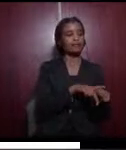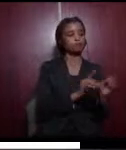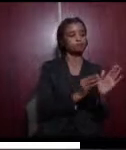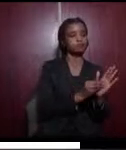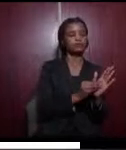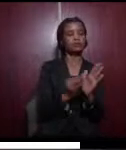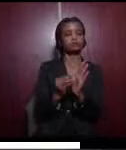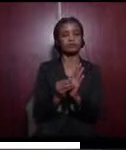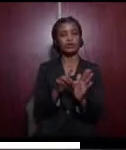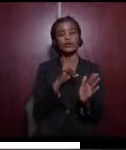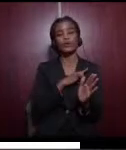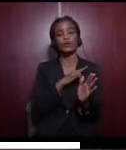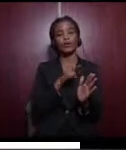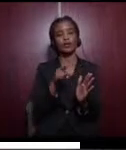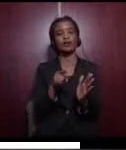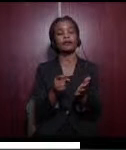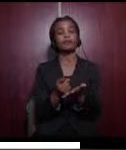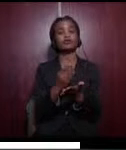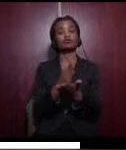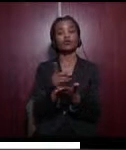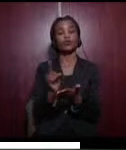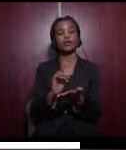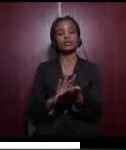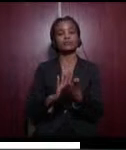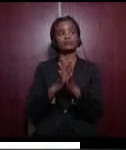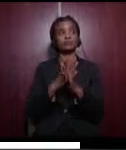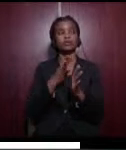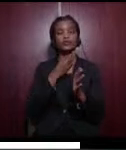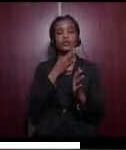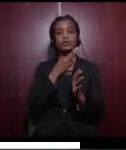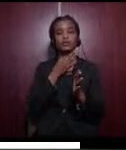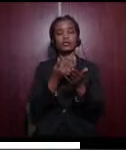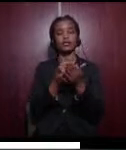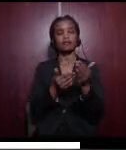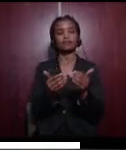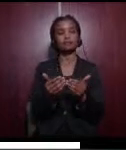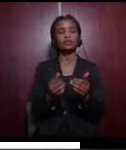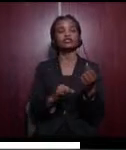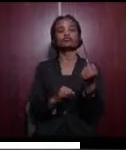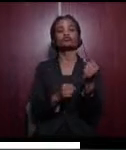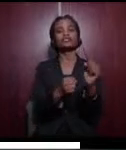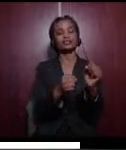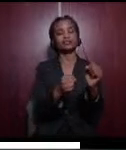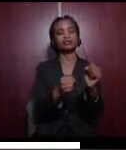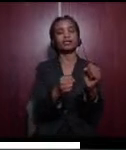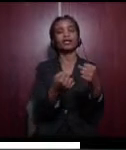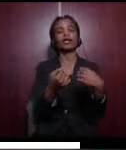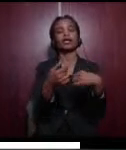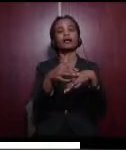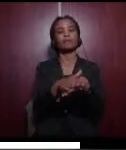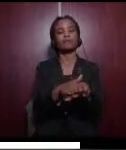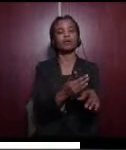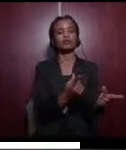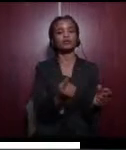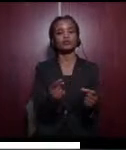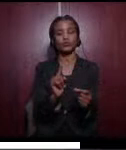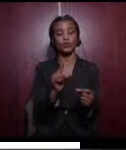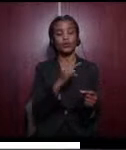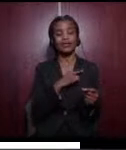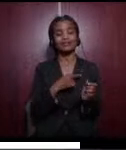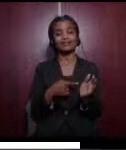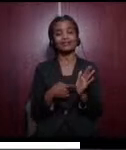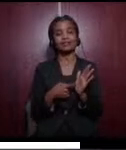disasters and to allow for disaster risk and developmental strategies to be deployed. So the fund will be able to deal with a